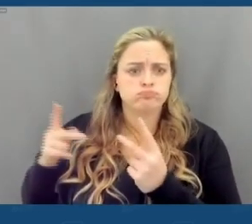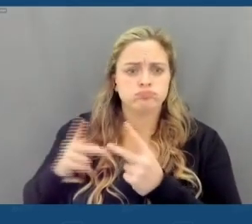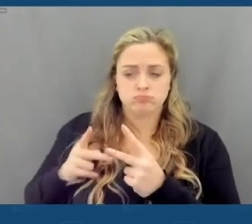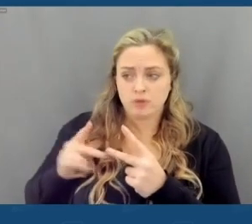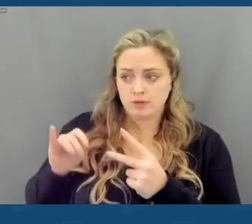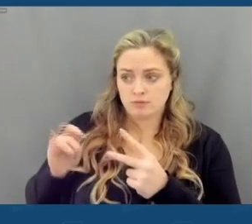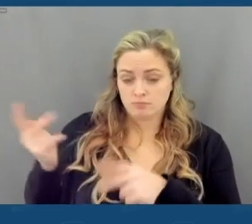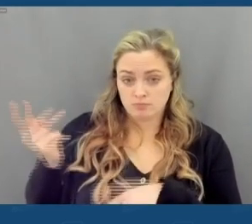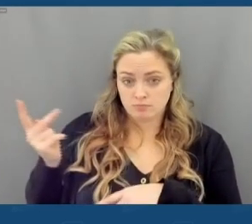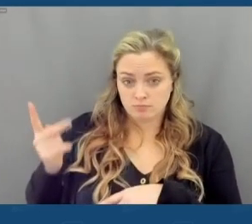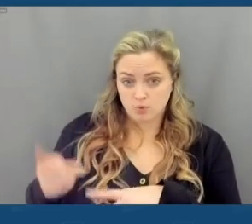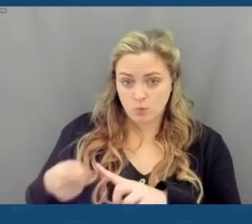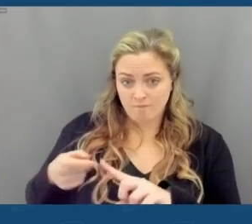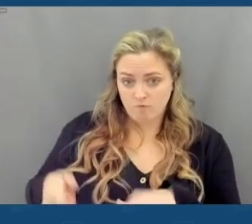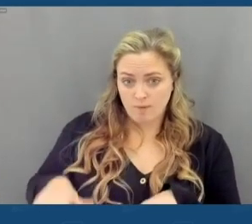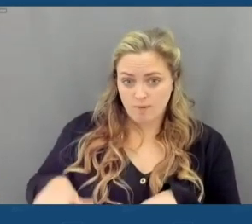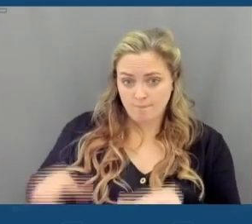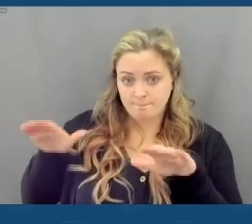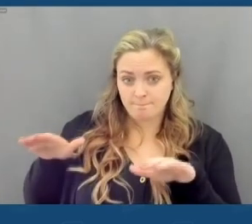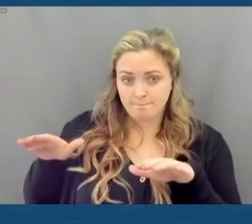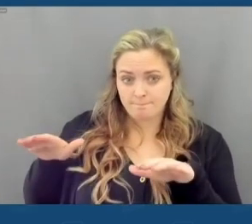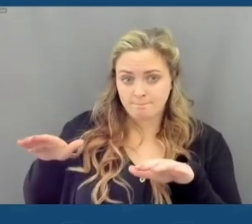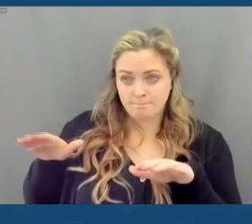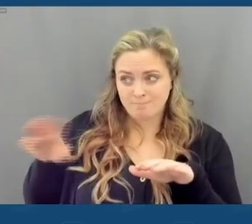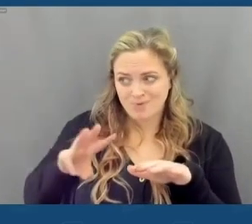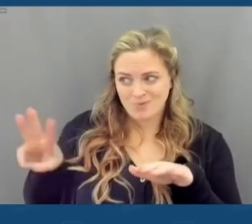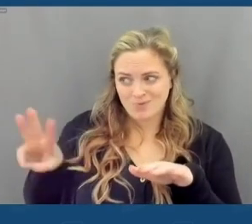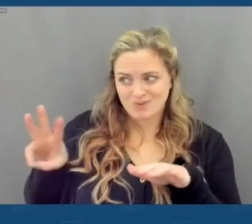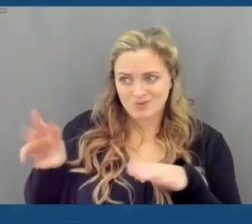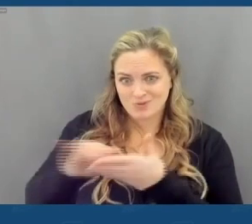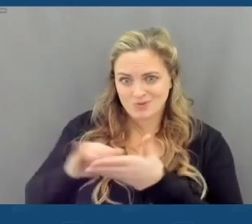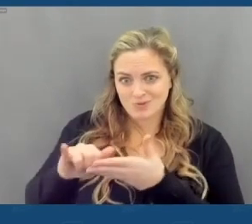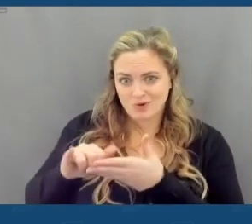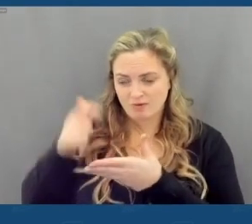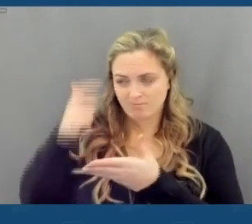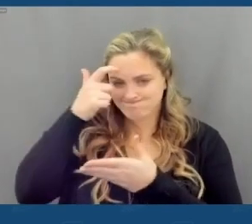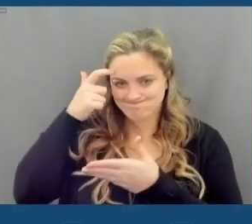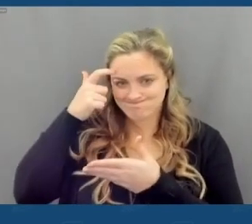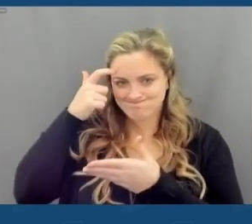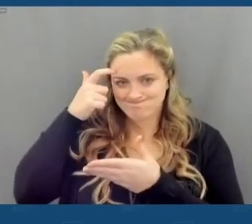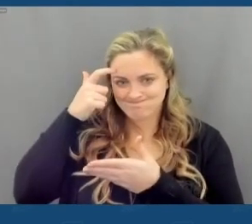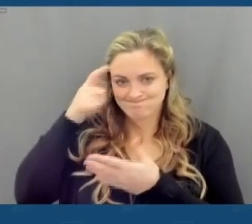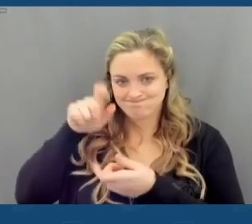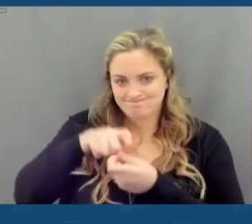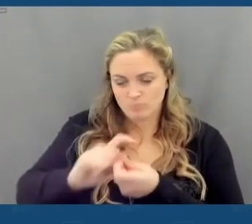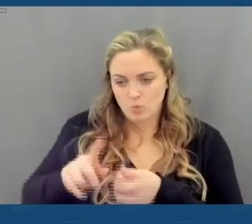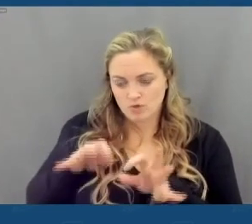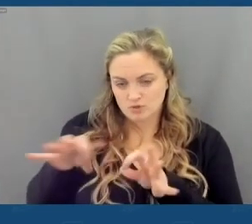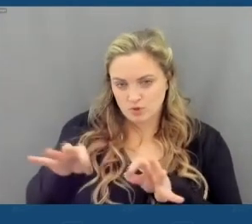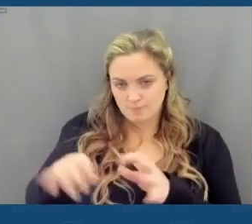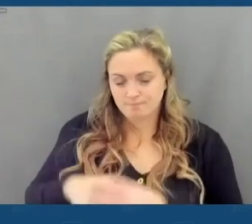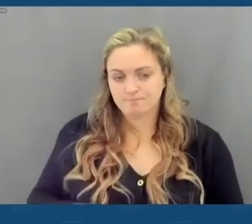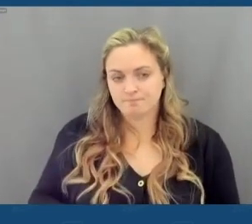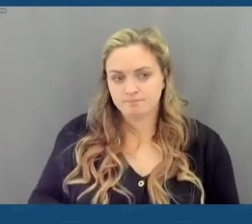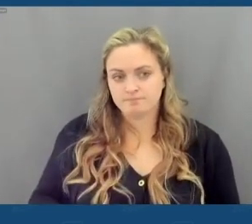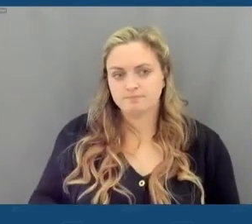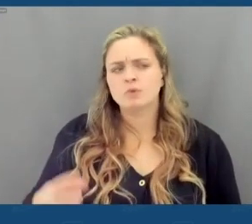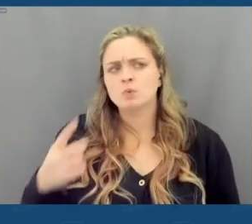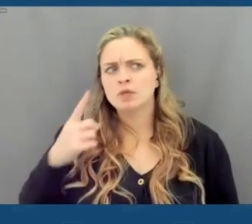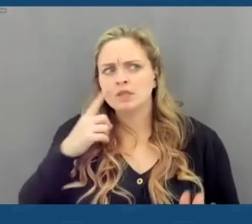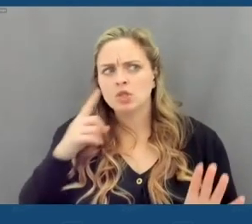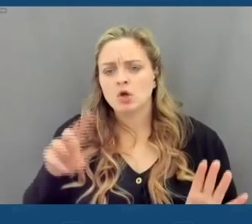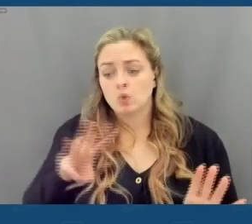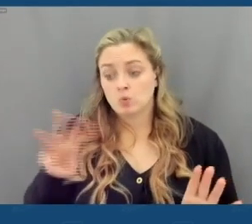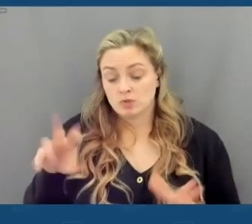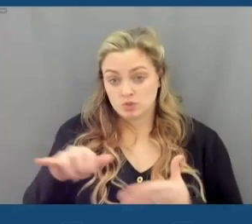Western New York. And I am seared at the knowledge, and he knows exactly when I describe this, what I'm talking about. We thought in Western New